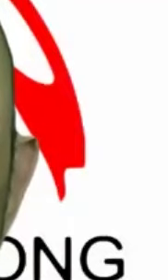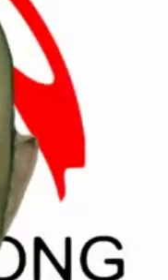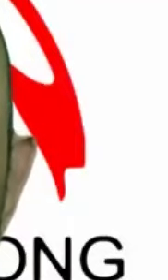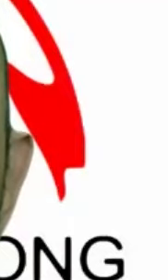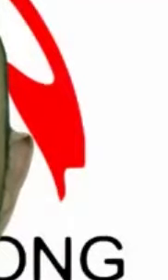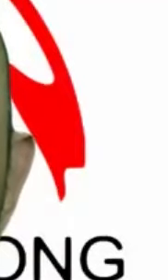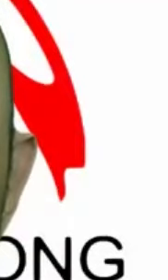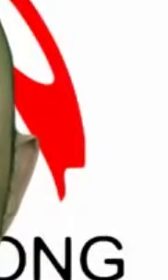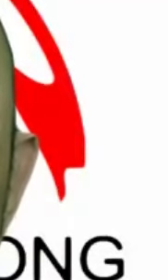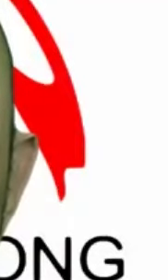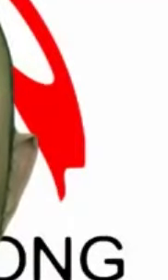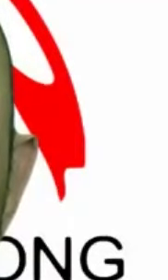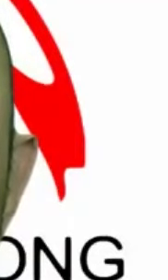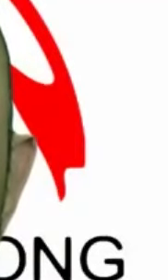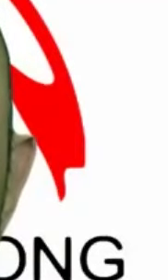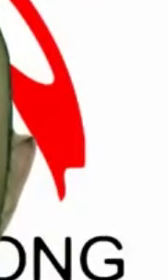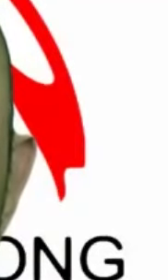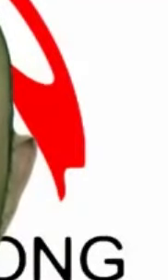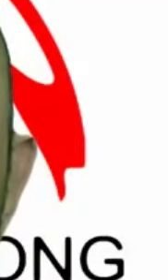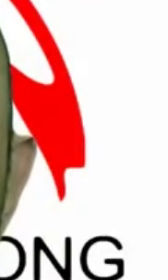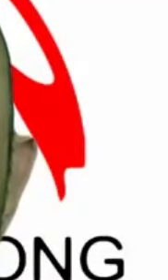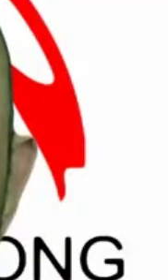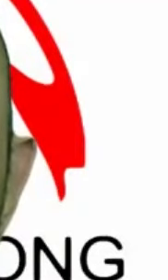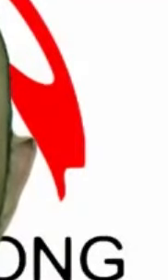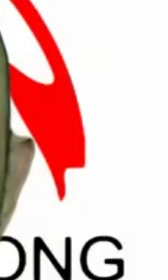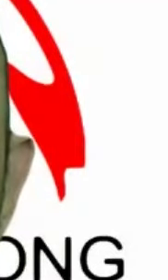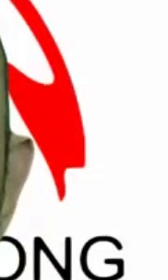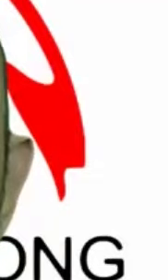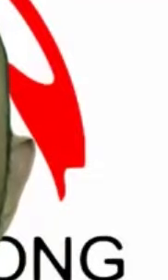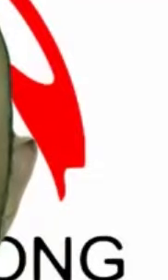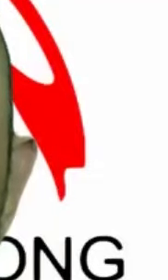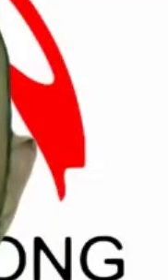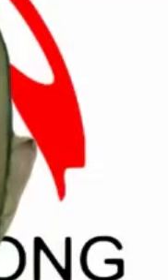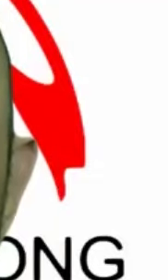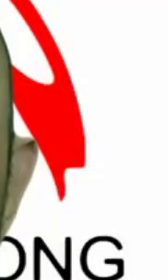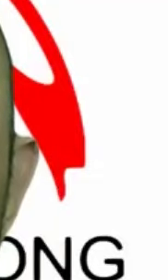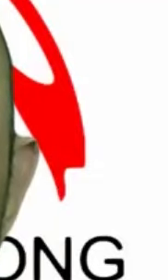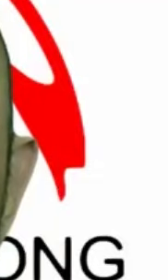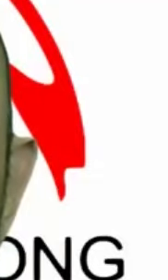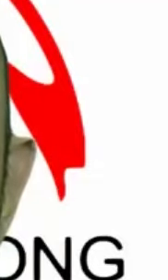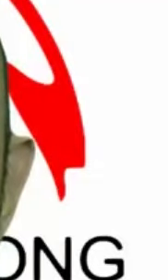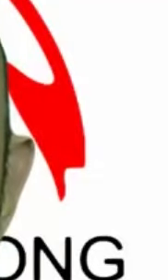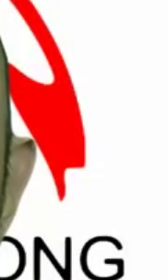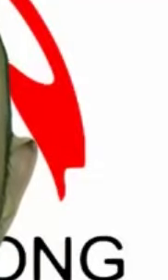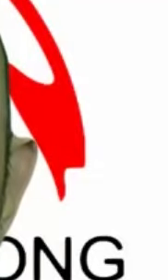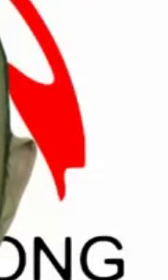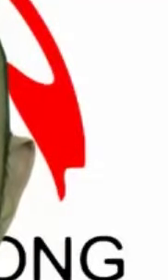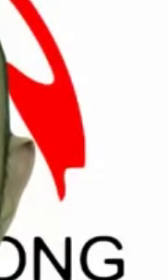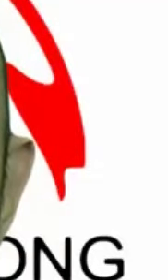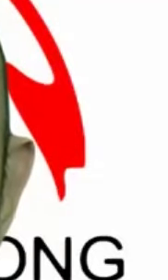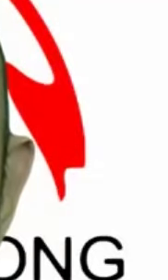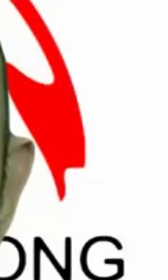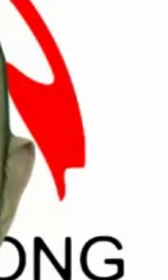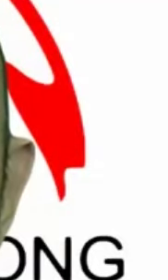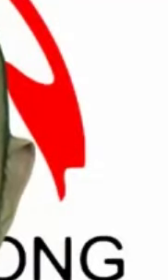us. It's us discriminating people. It's, we are the ones that are saying that we are